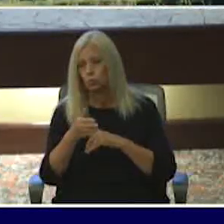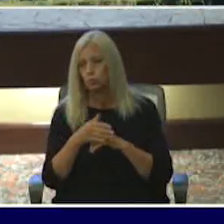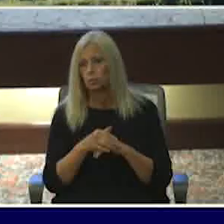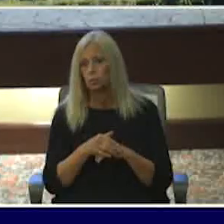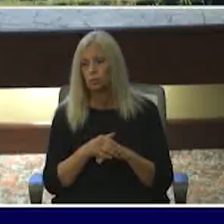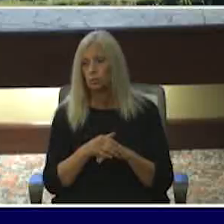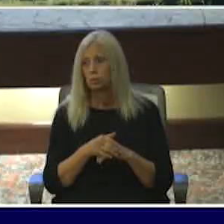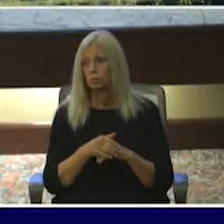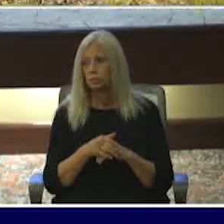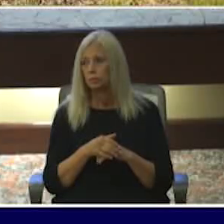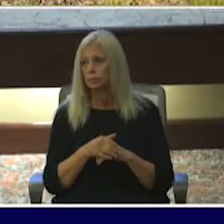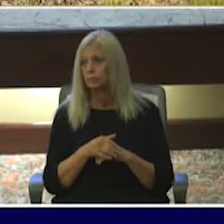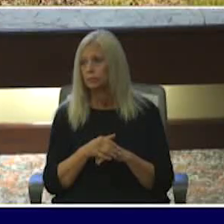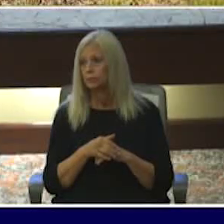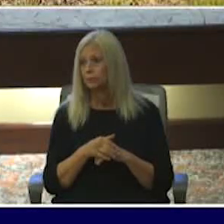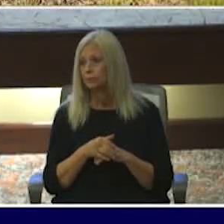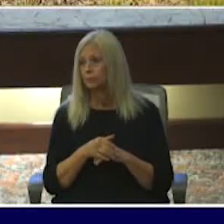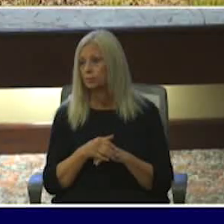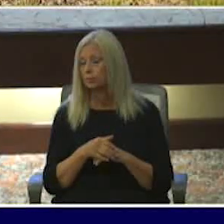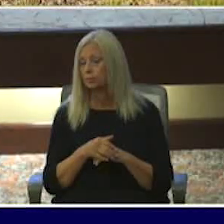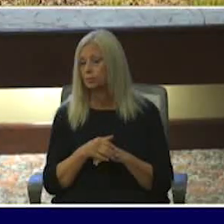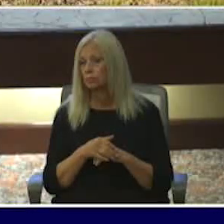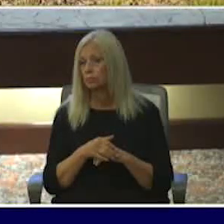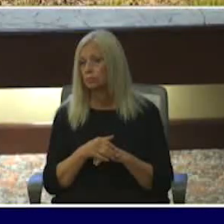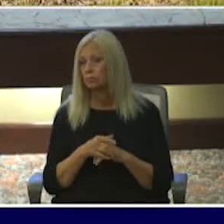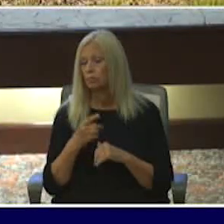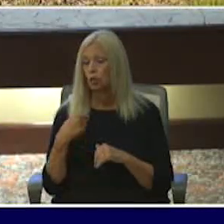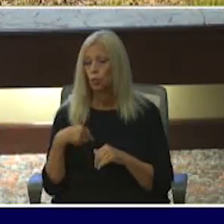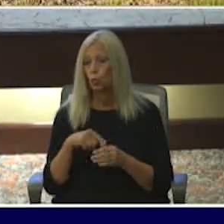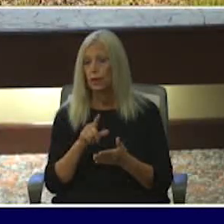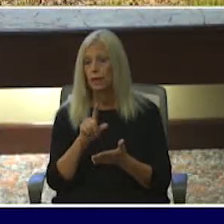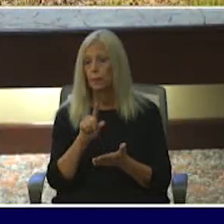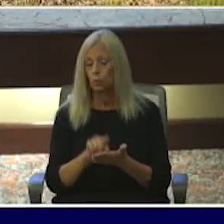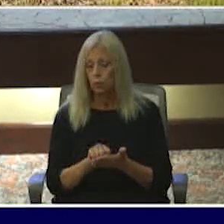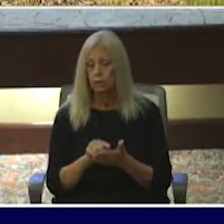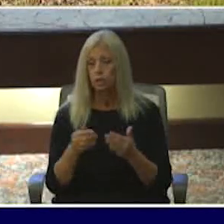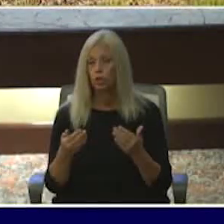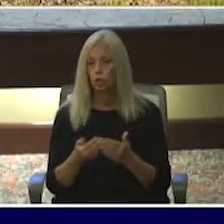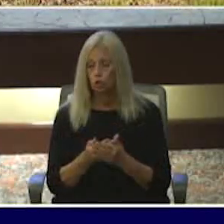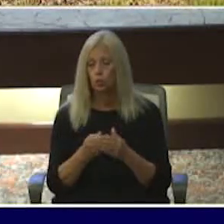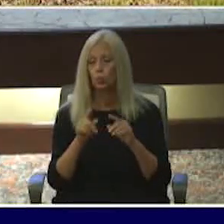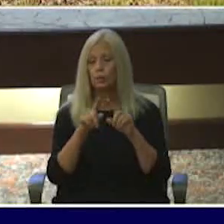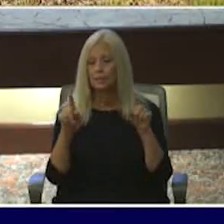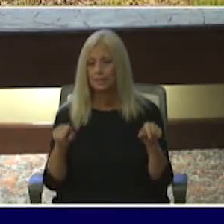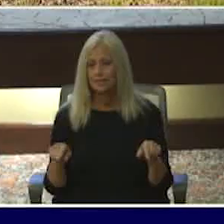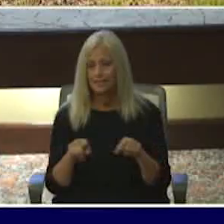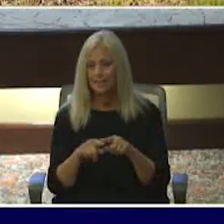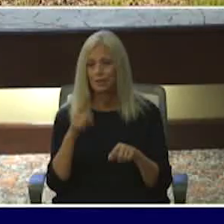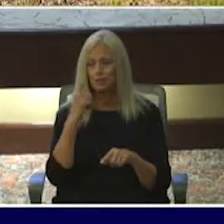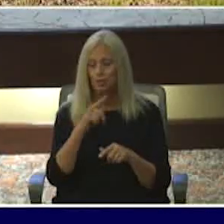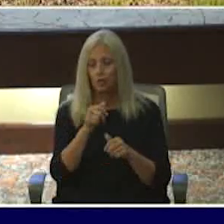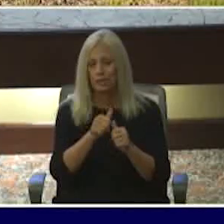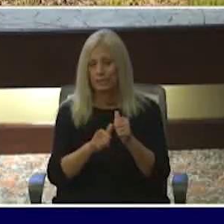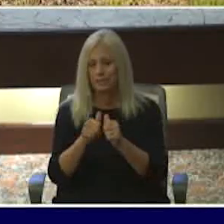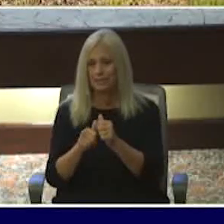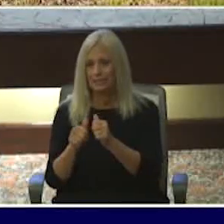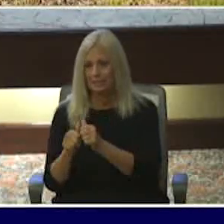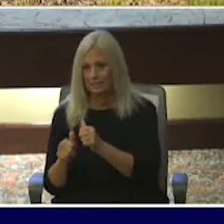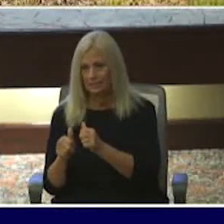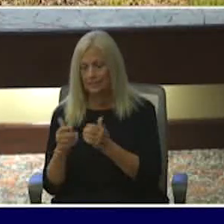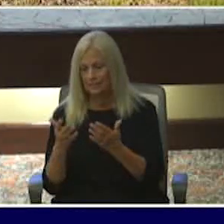for those, can you pop it back one? We print a new sign for each one. That's right. And have to just kind